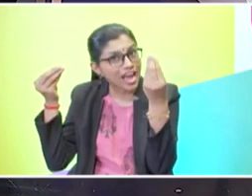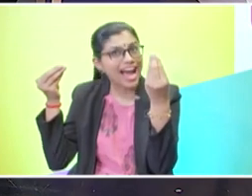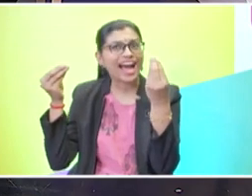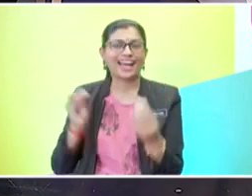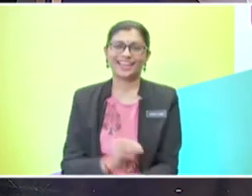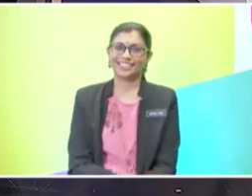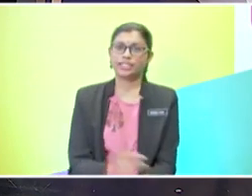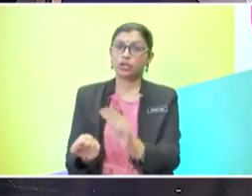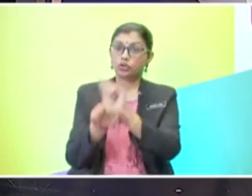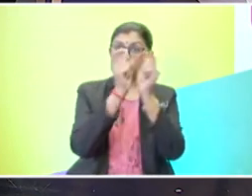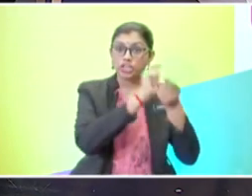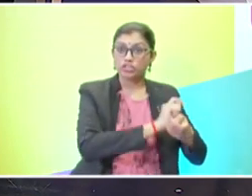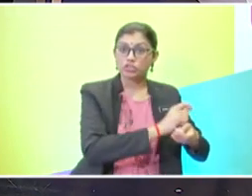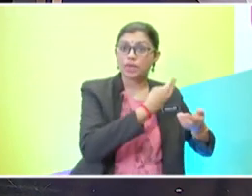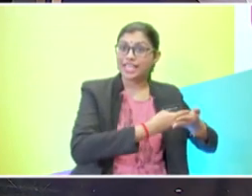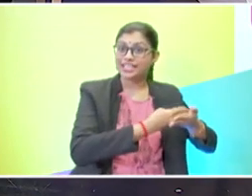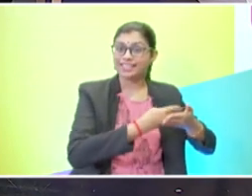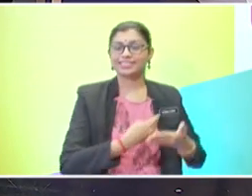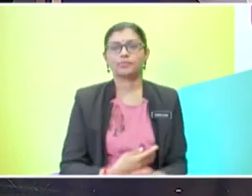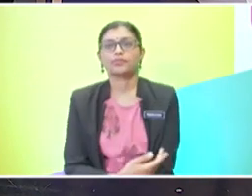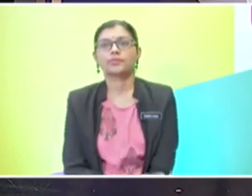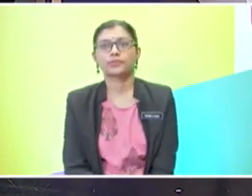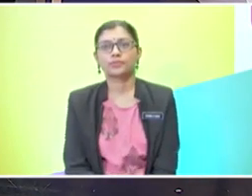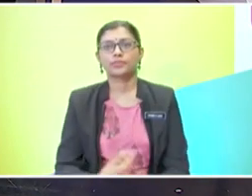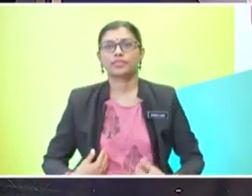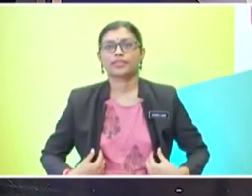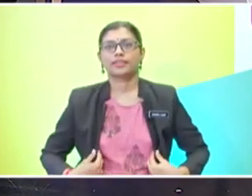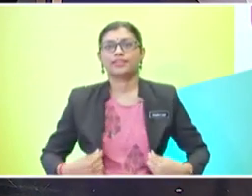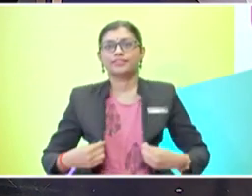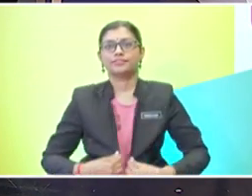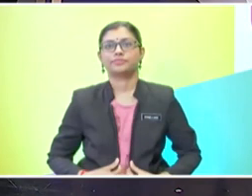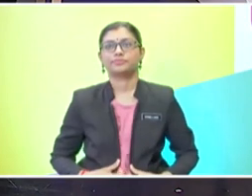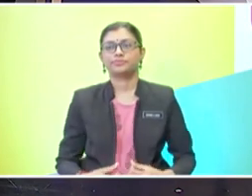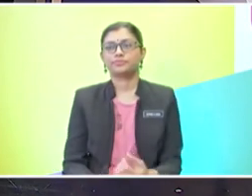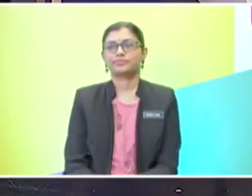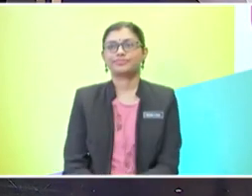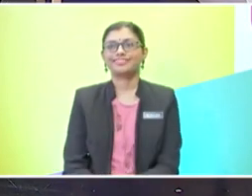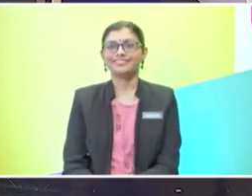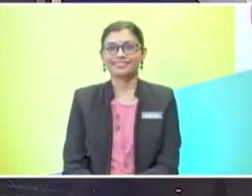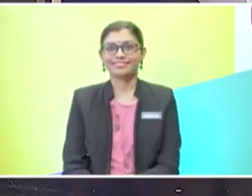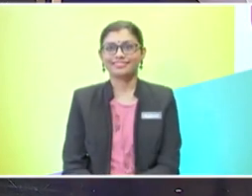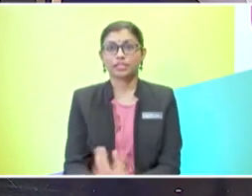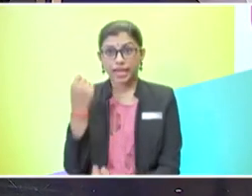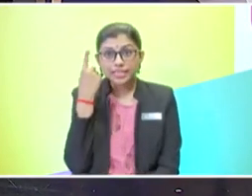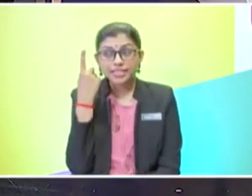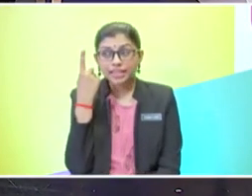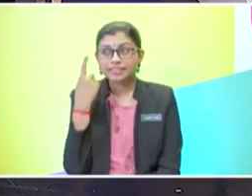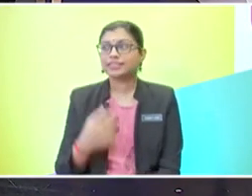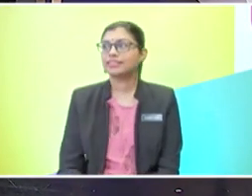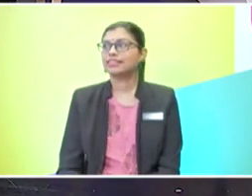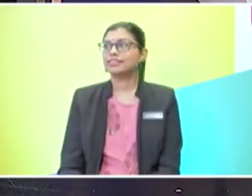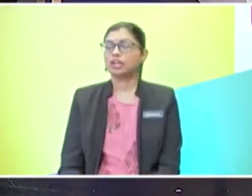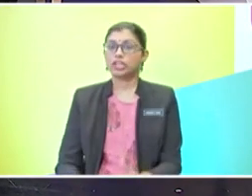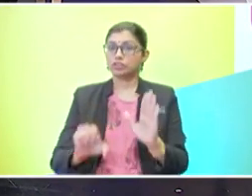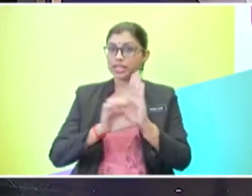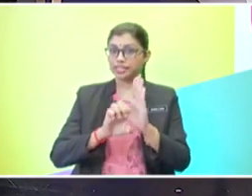about asset and liability. All understand right. that? Understand, teacher. Okay, you're a good student. Okay, this is an example